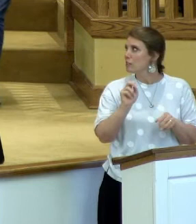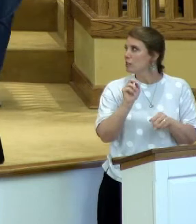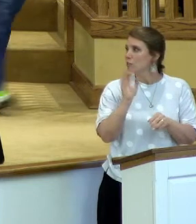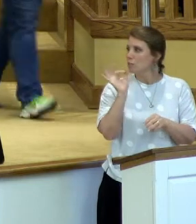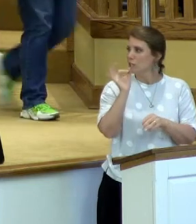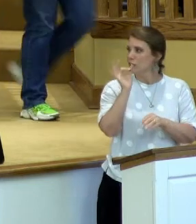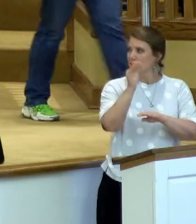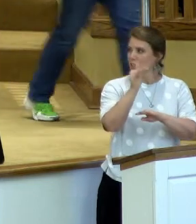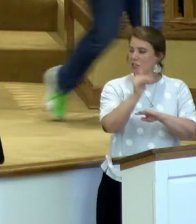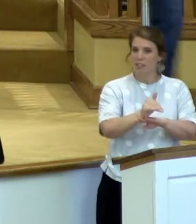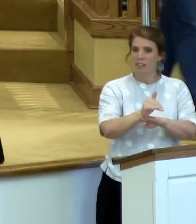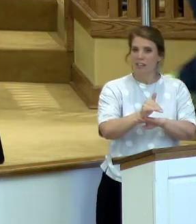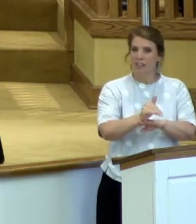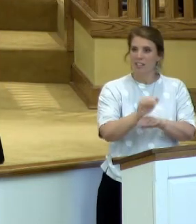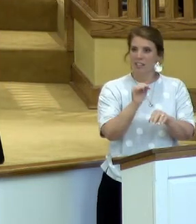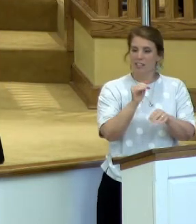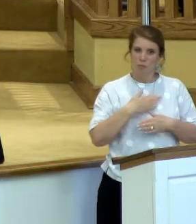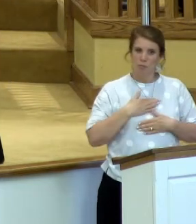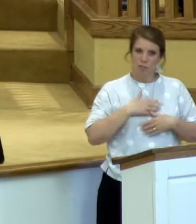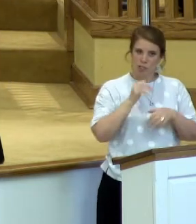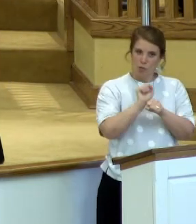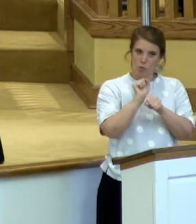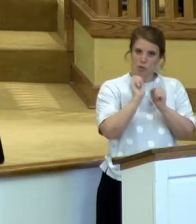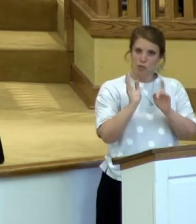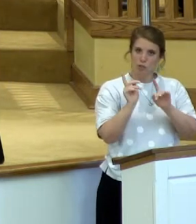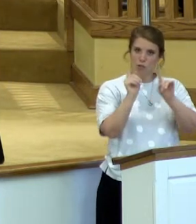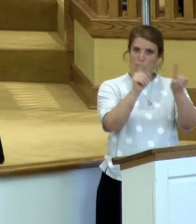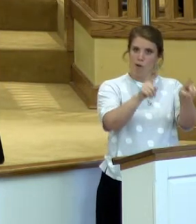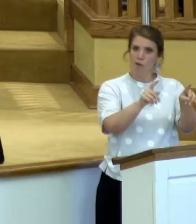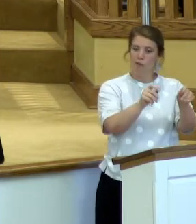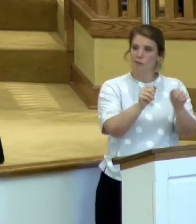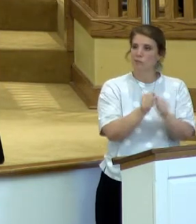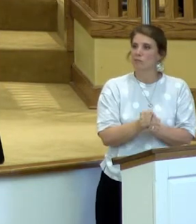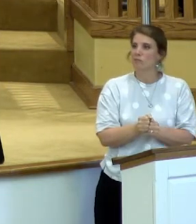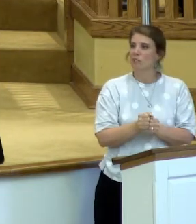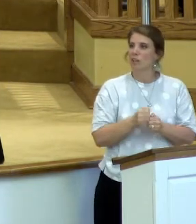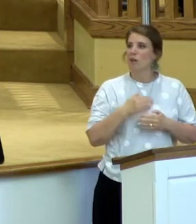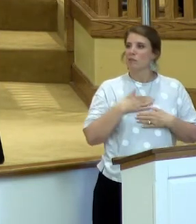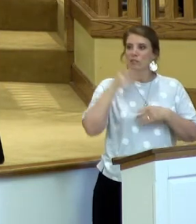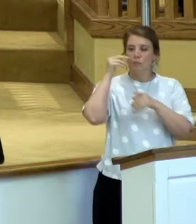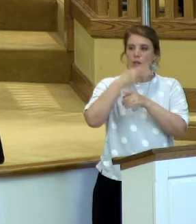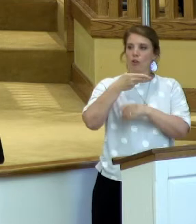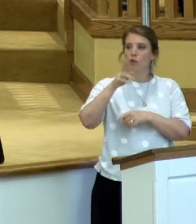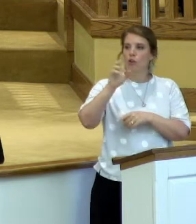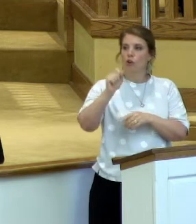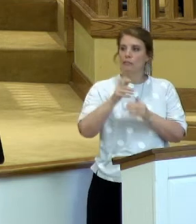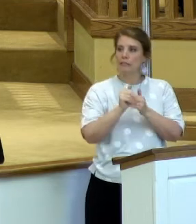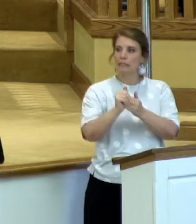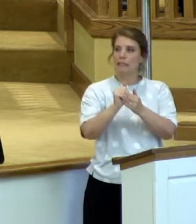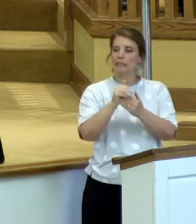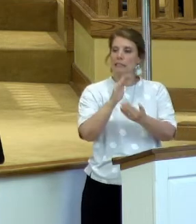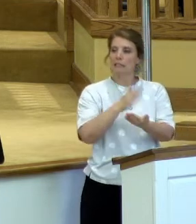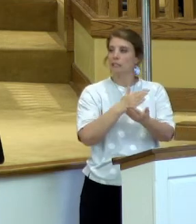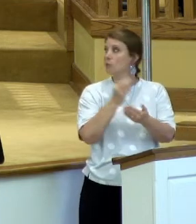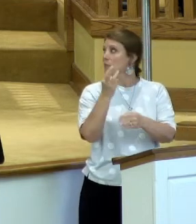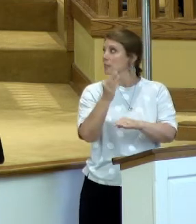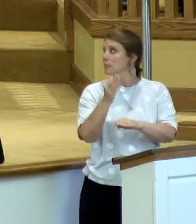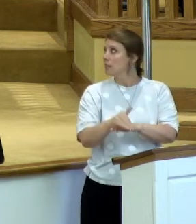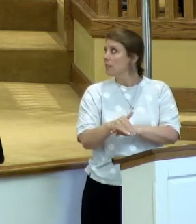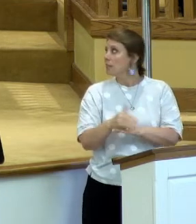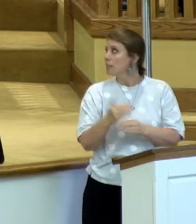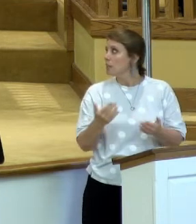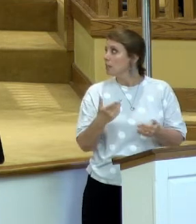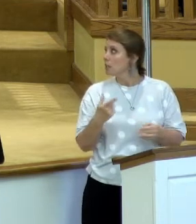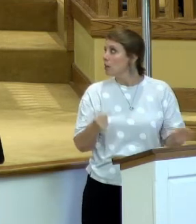worker. Appreciate our workers going down with our young people. Appreciate Brother Hurst leading singing on Wednesday nights, and praise the Lord for that. All right, here we